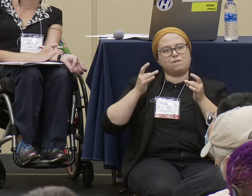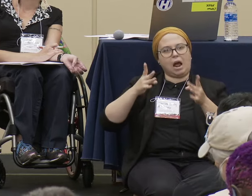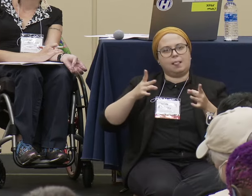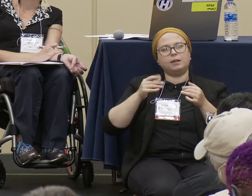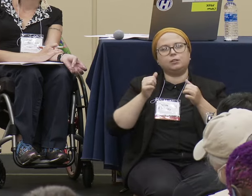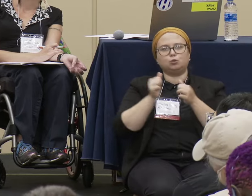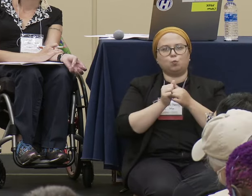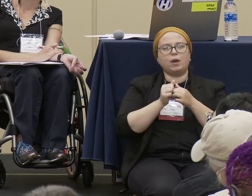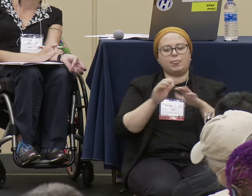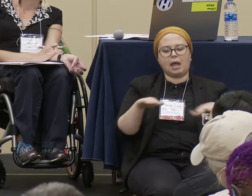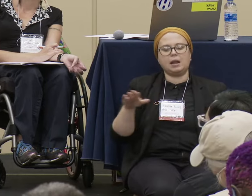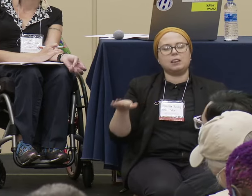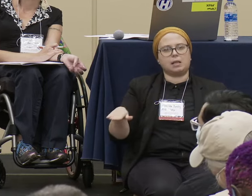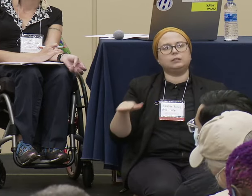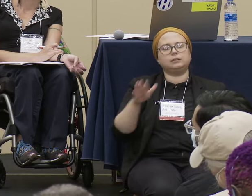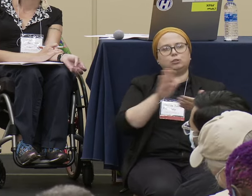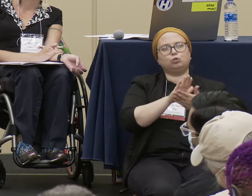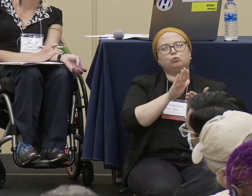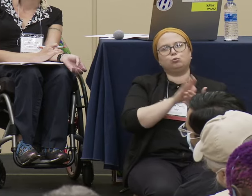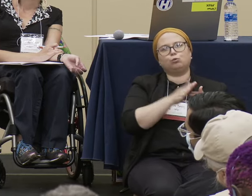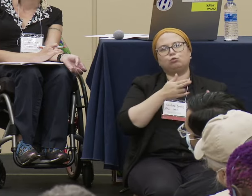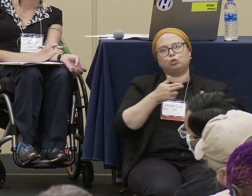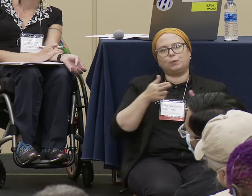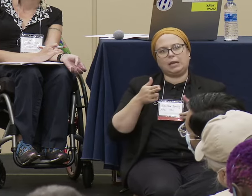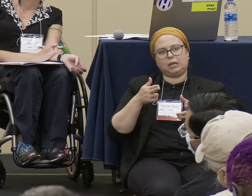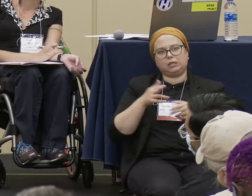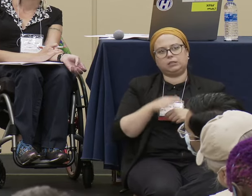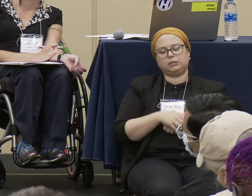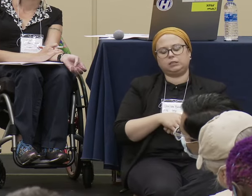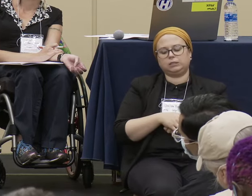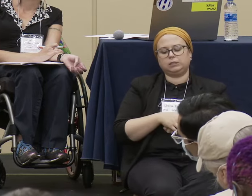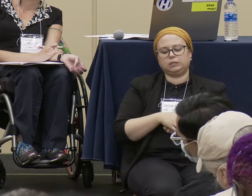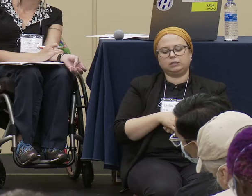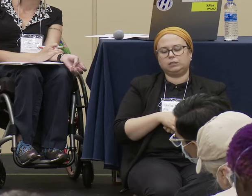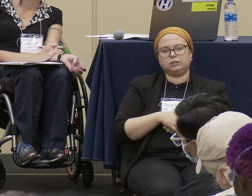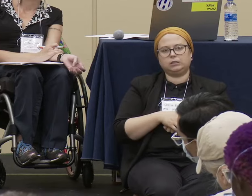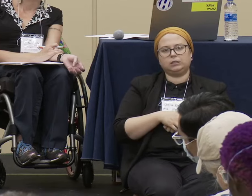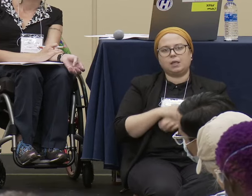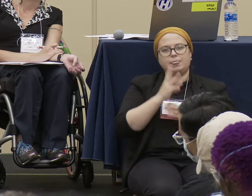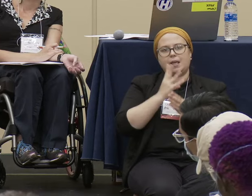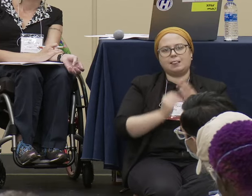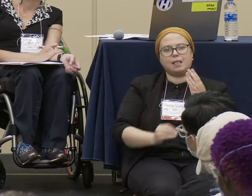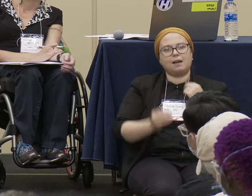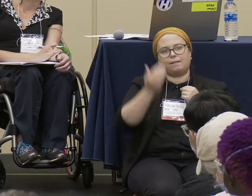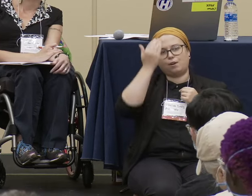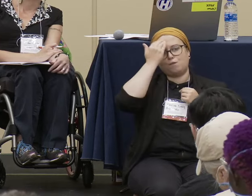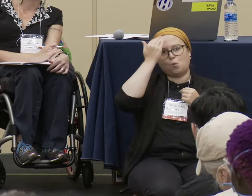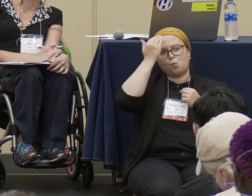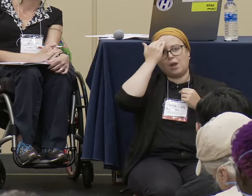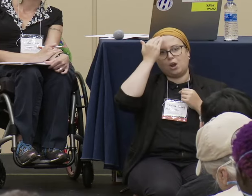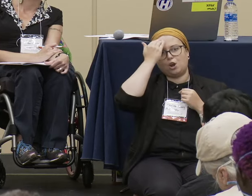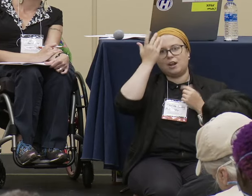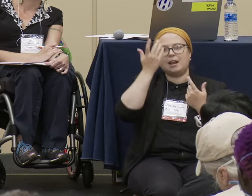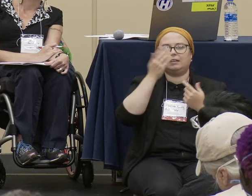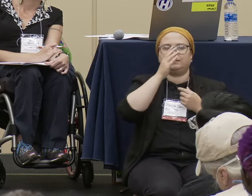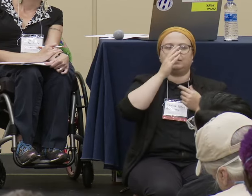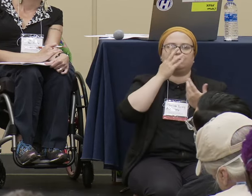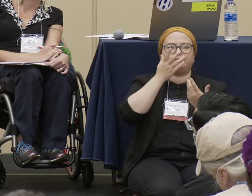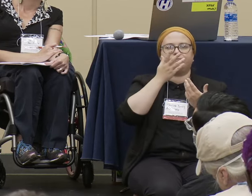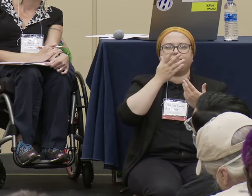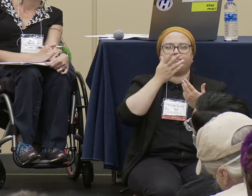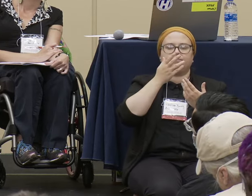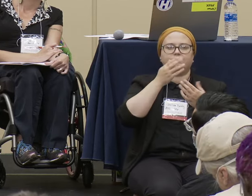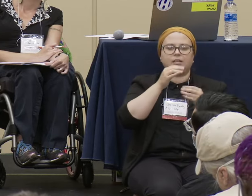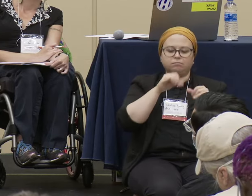school shootings, and the lack of awareness of the heterogeneity of mental health conditions.